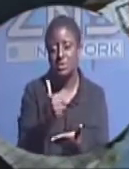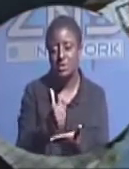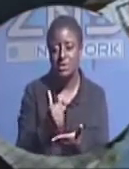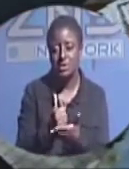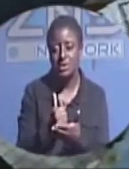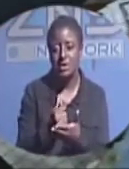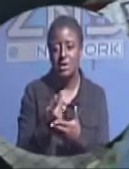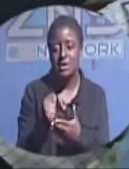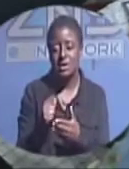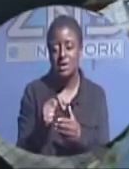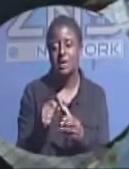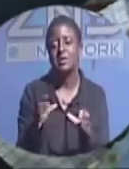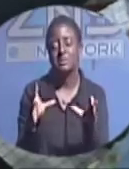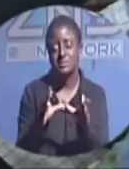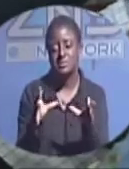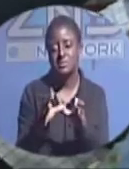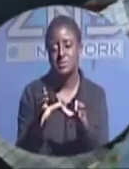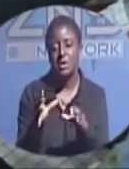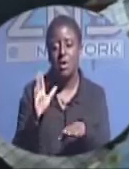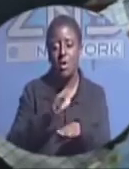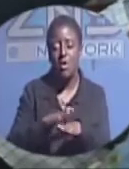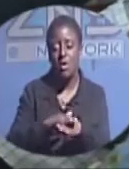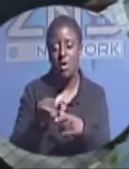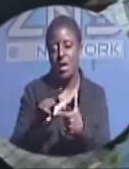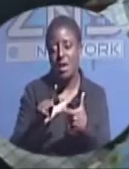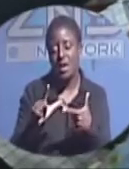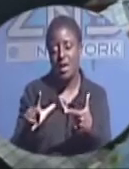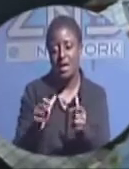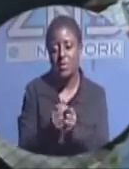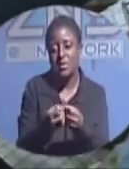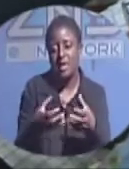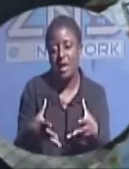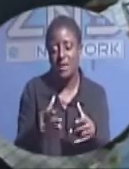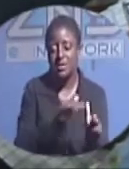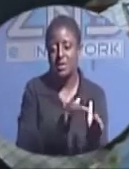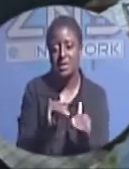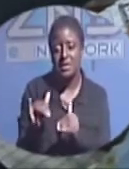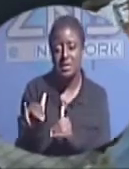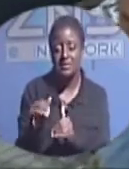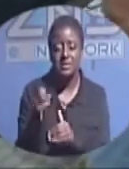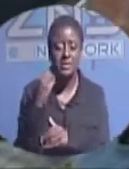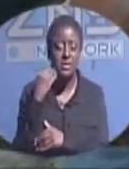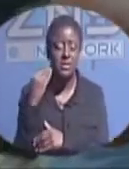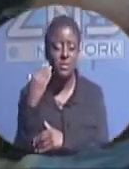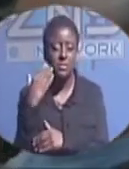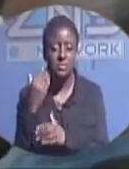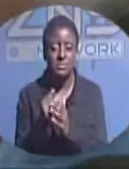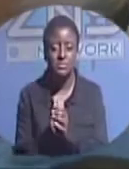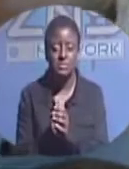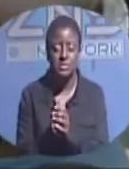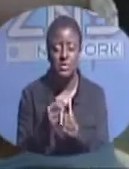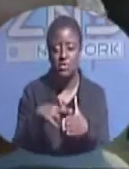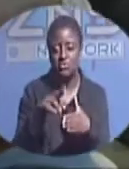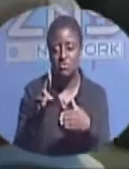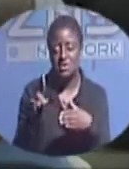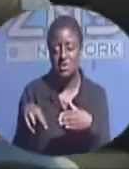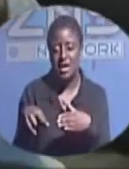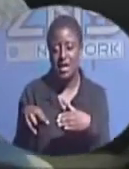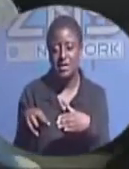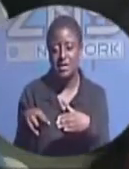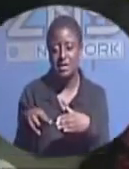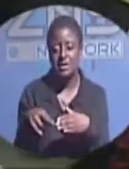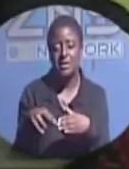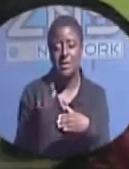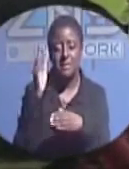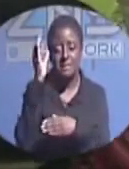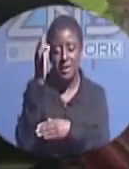without leaving Johnson's Bay, a quaint little settlement in South Andros. Retired Seventh-day Adventist pastor Jeremiah Duncombe says sharing